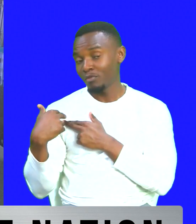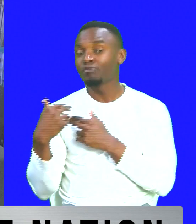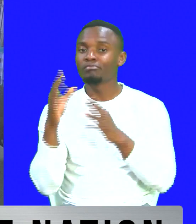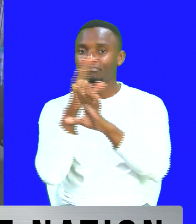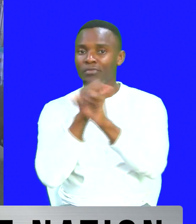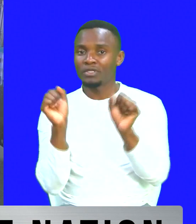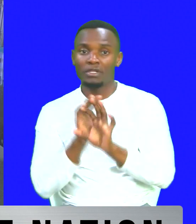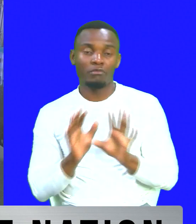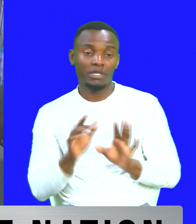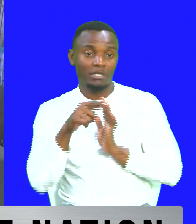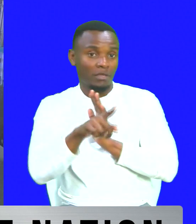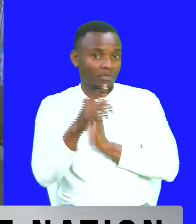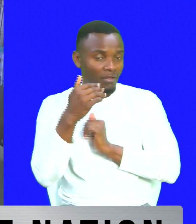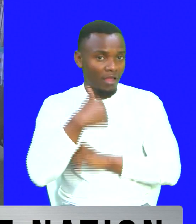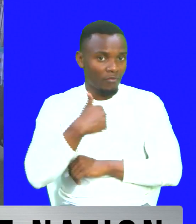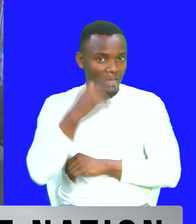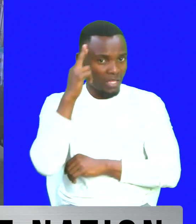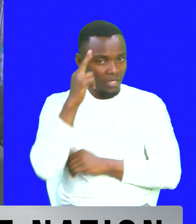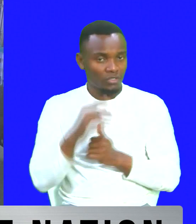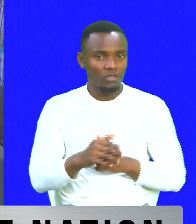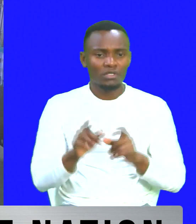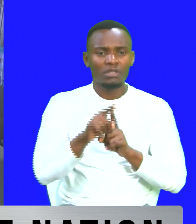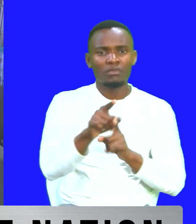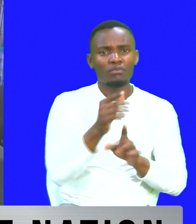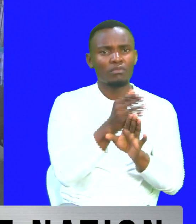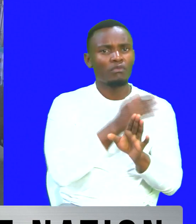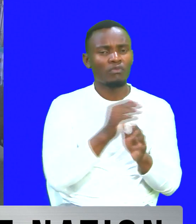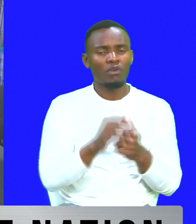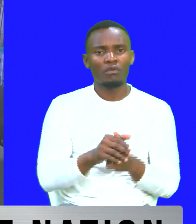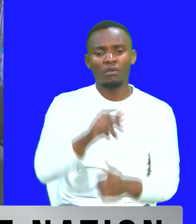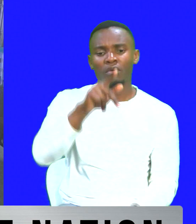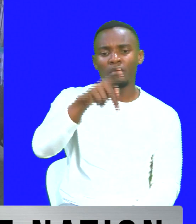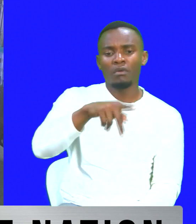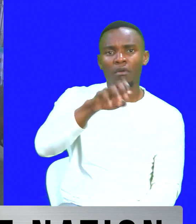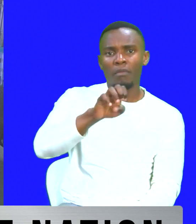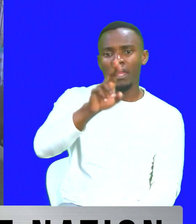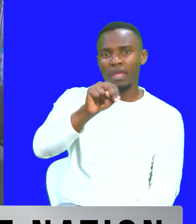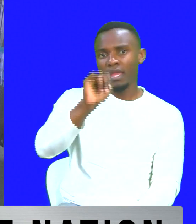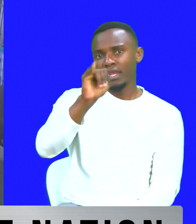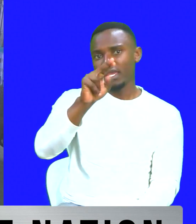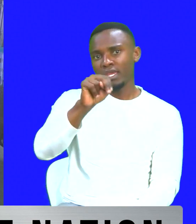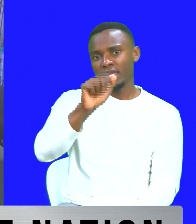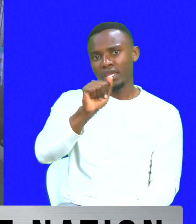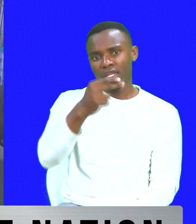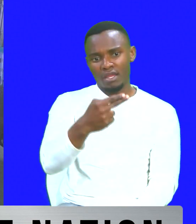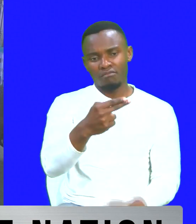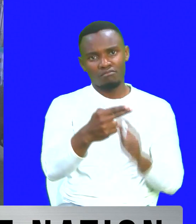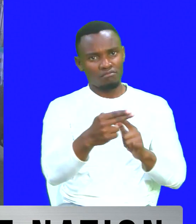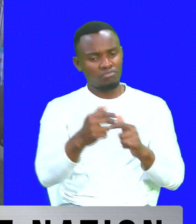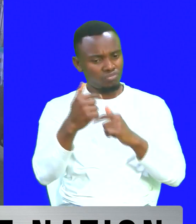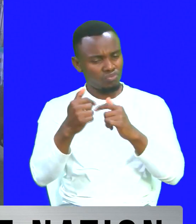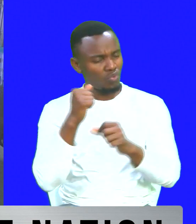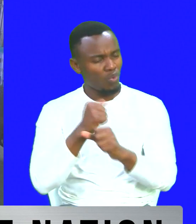he has his reasons. For Pelina, you've said it was before. Yeah, she was the one in tourism. And she was performing well.